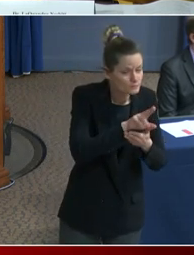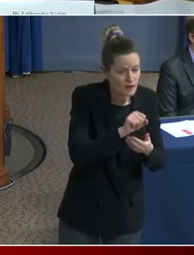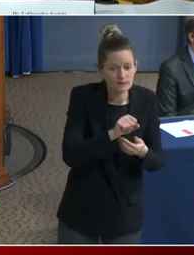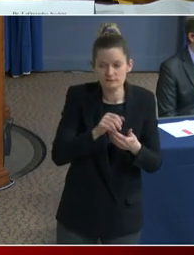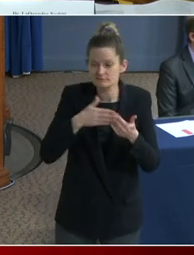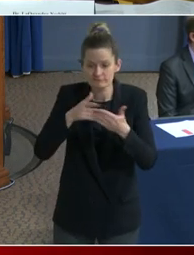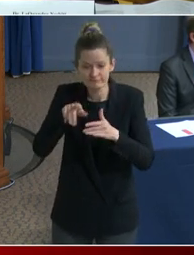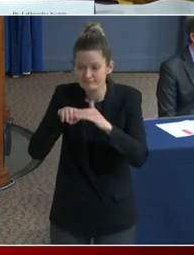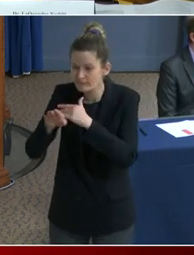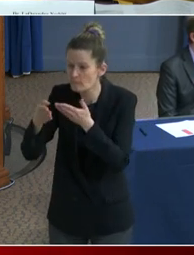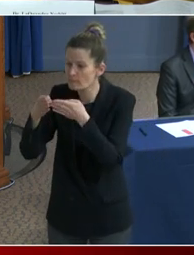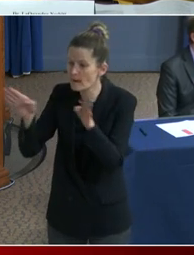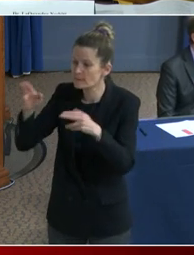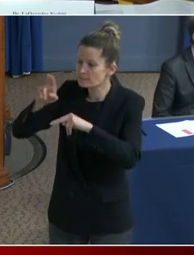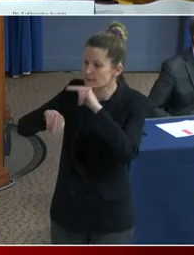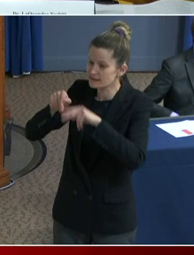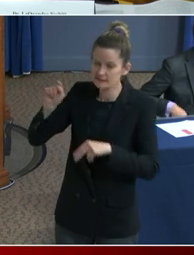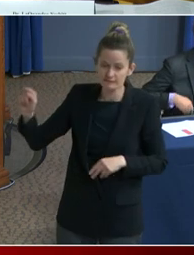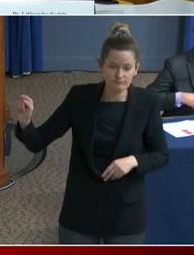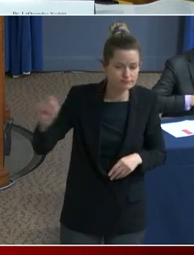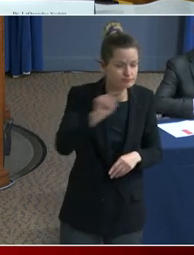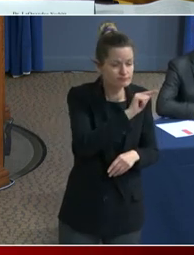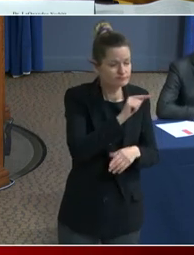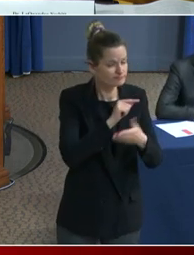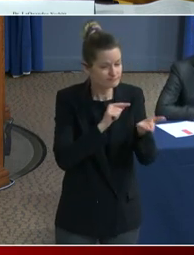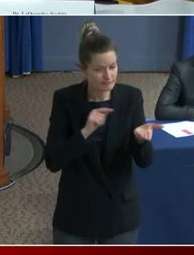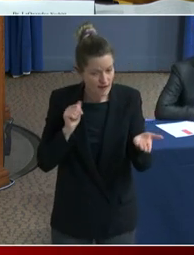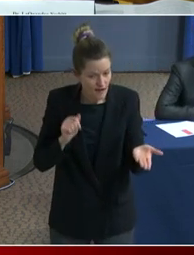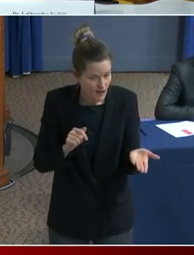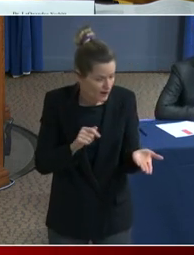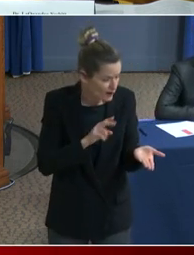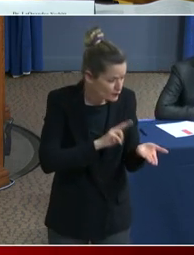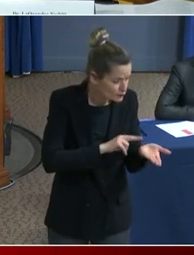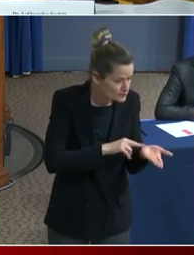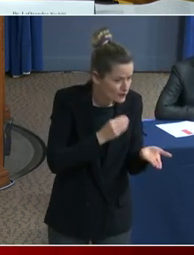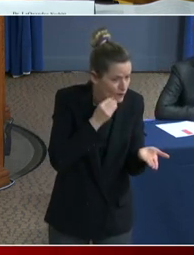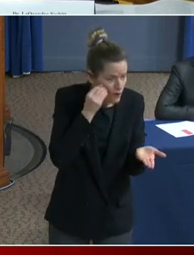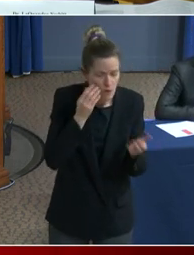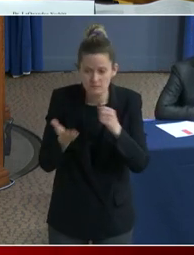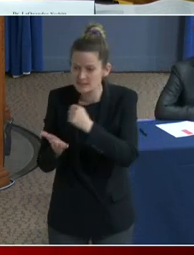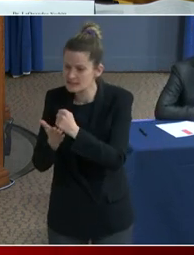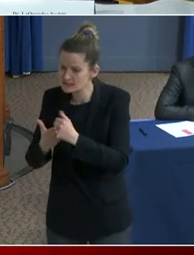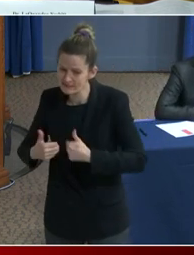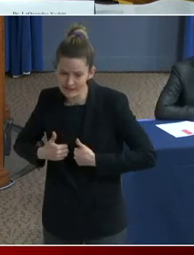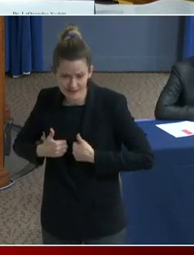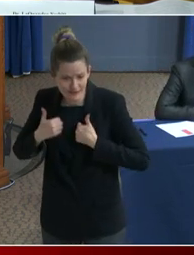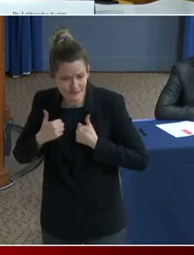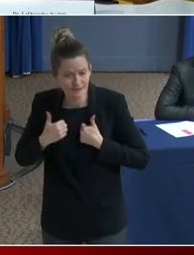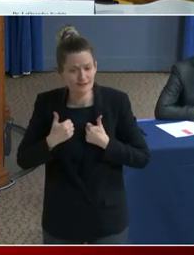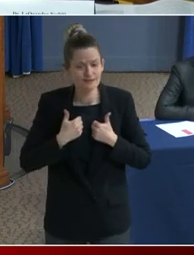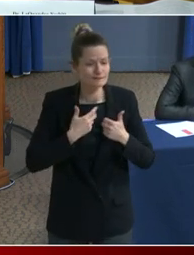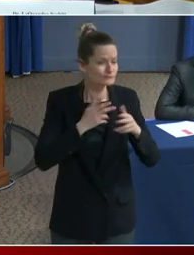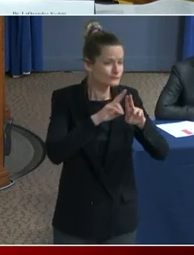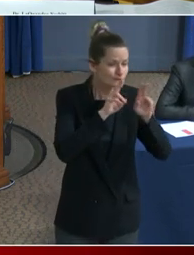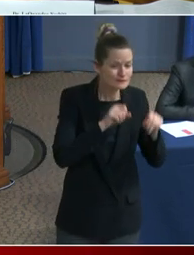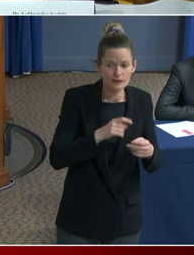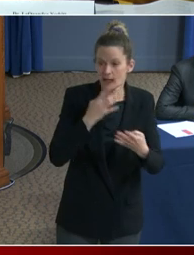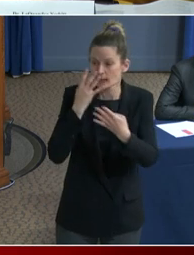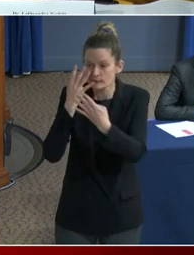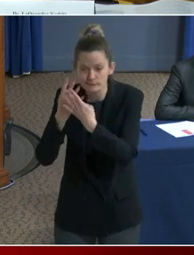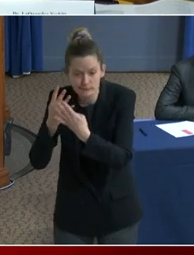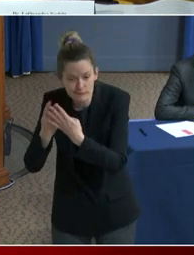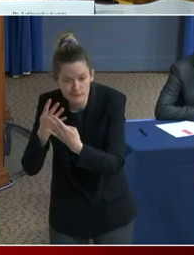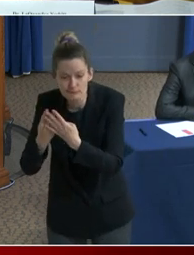congregate facilities such as nursing homes, assisted living facilities, shelters, and correctional facilities, and DC government facilities where